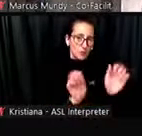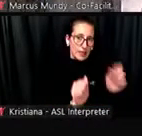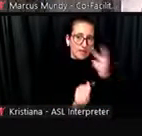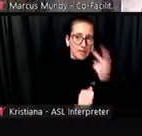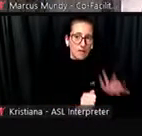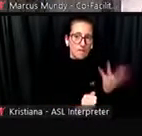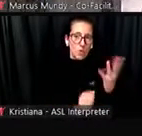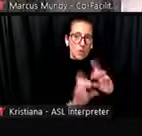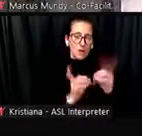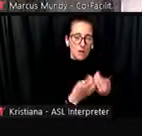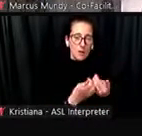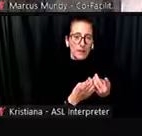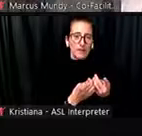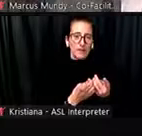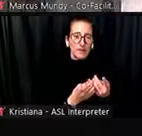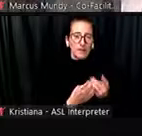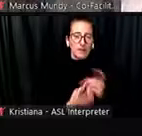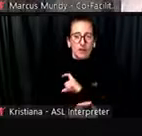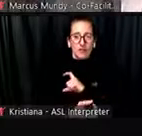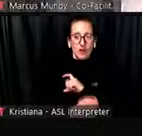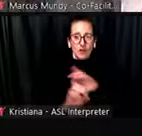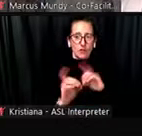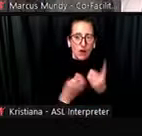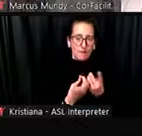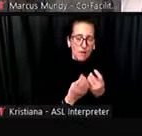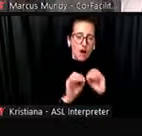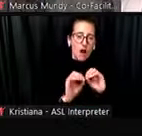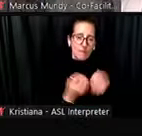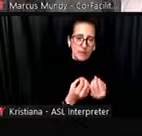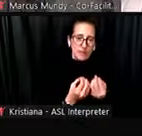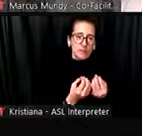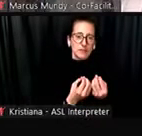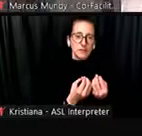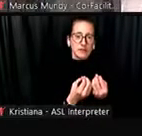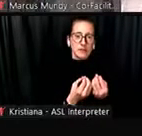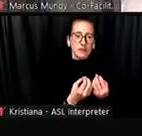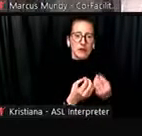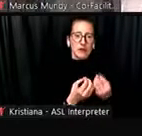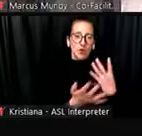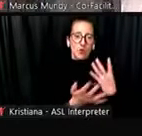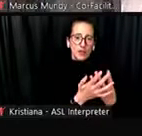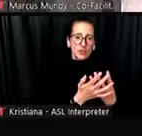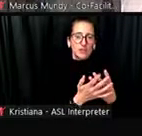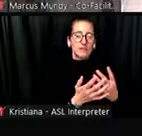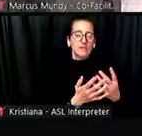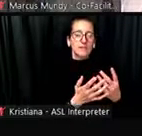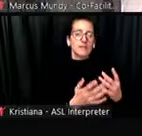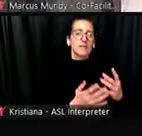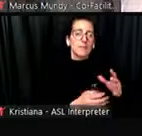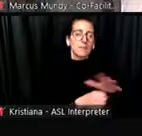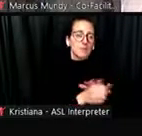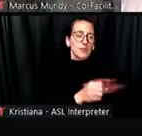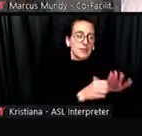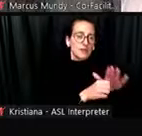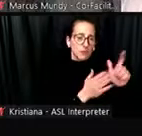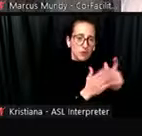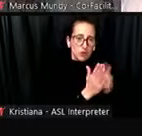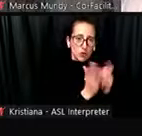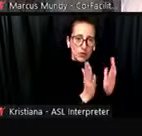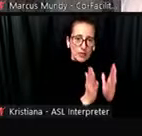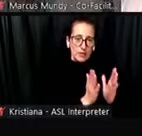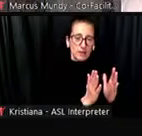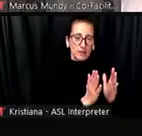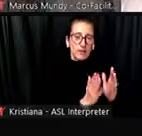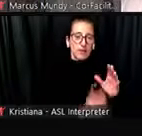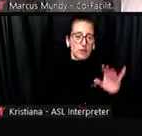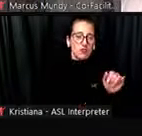office, community corrections, district attorney, juvenile services, as well as our justice court and the law